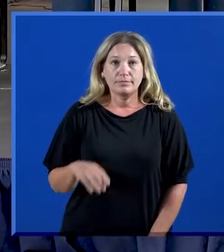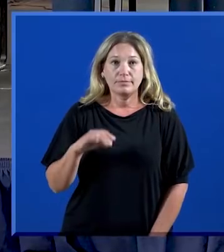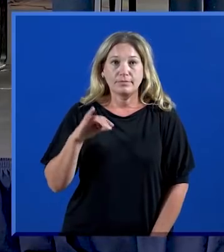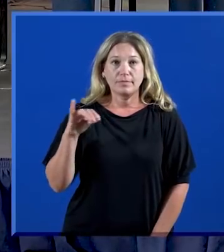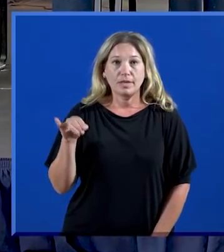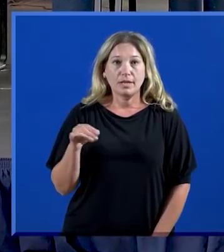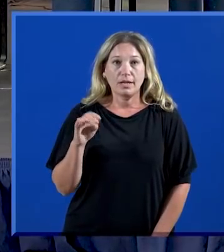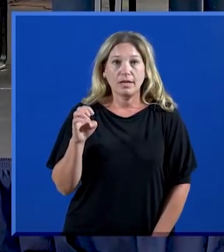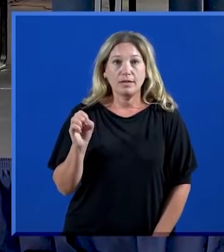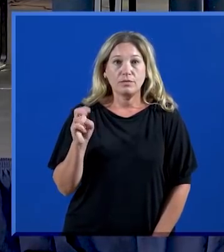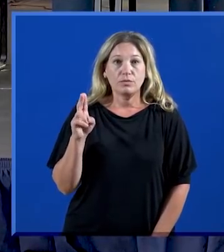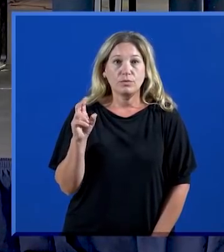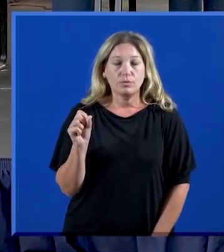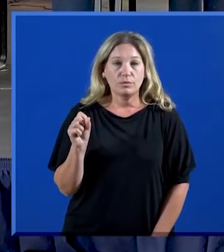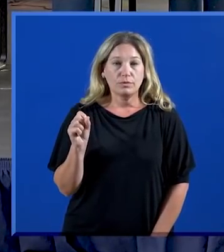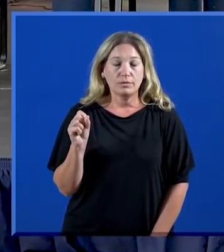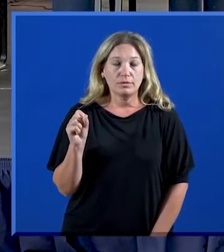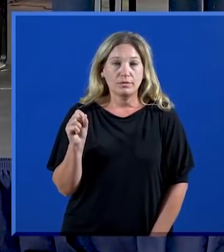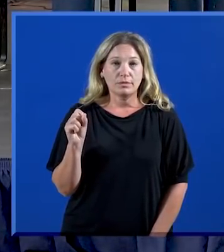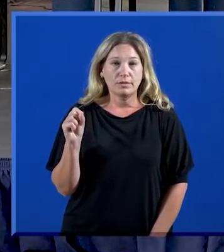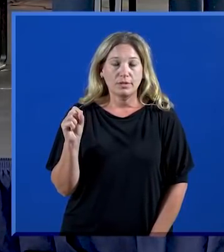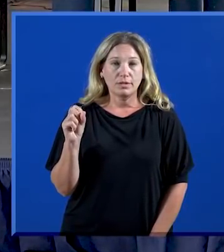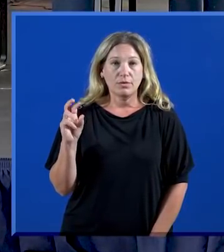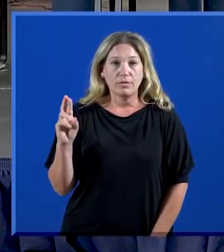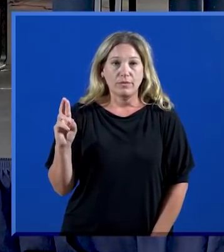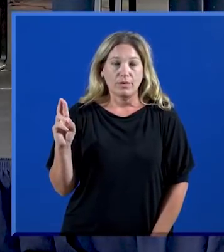Jesús Rivera Hernández.